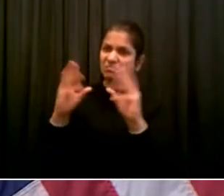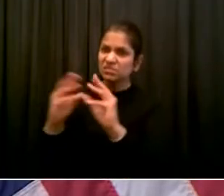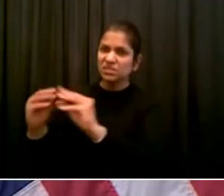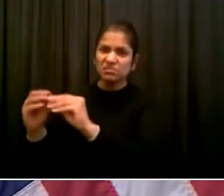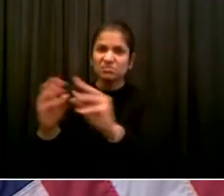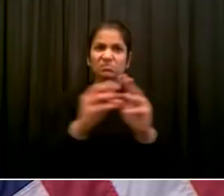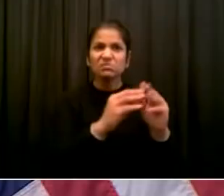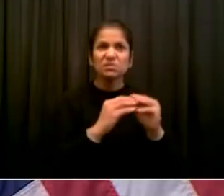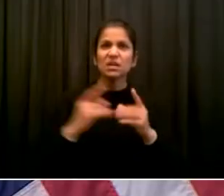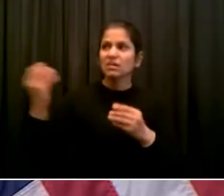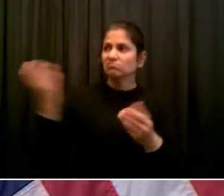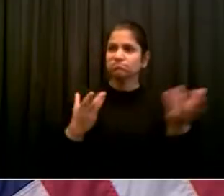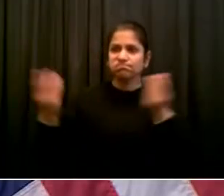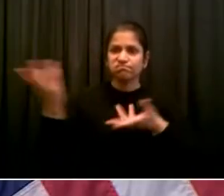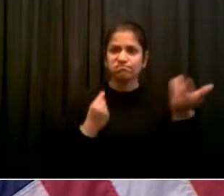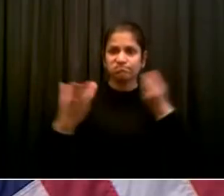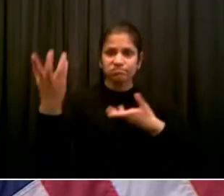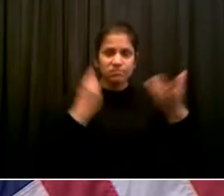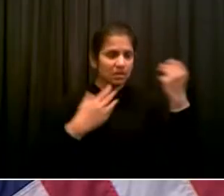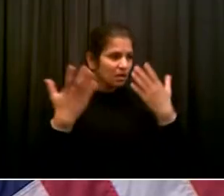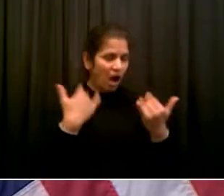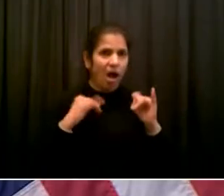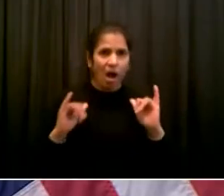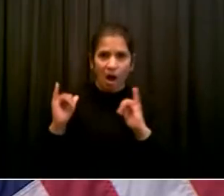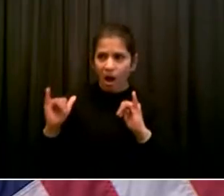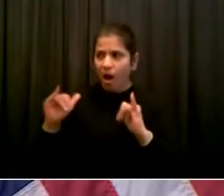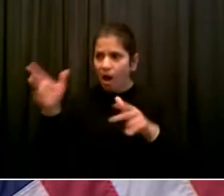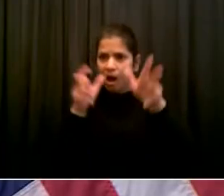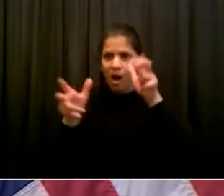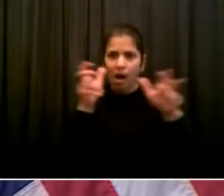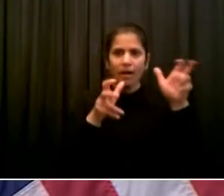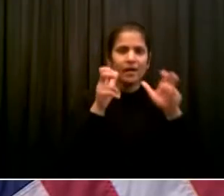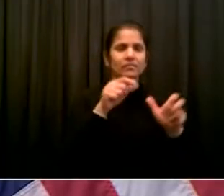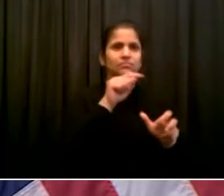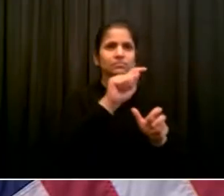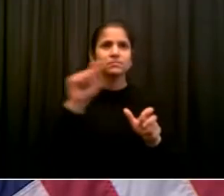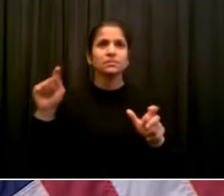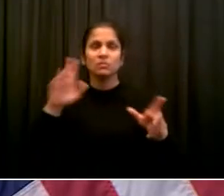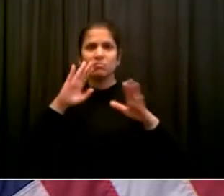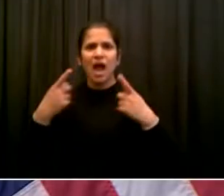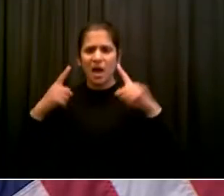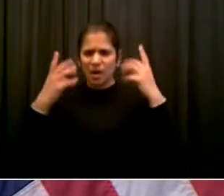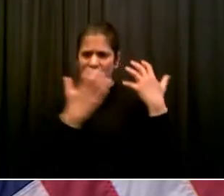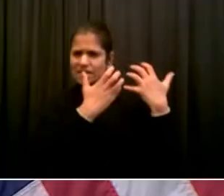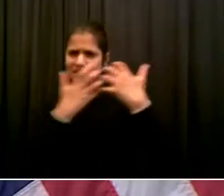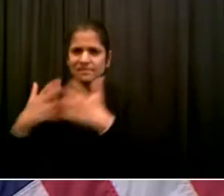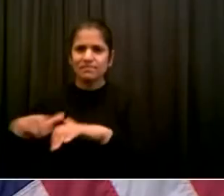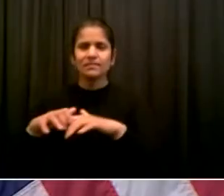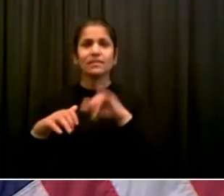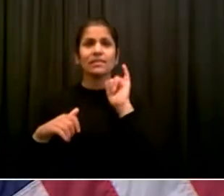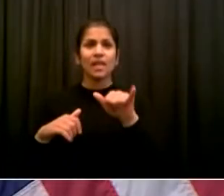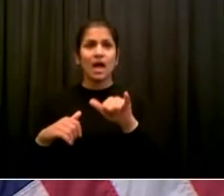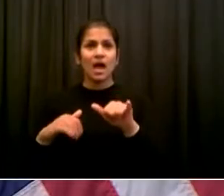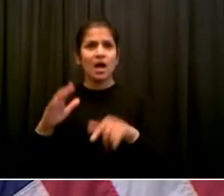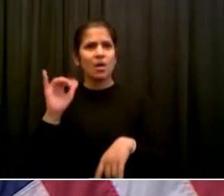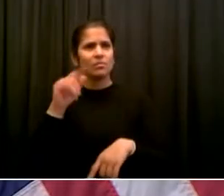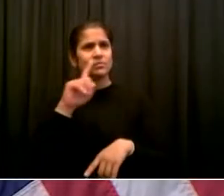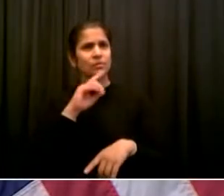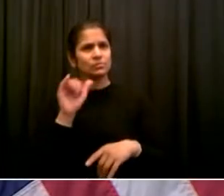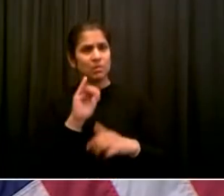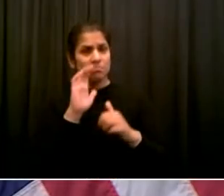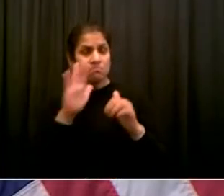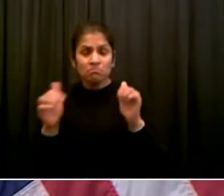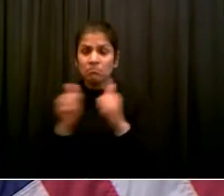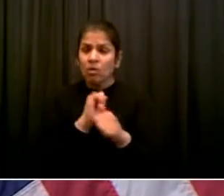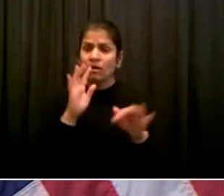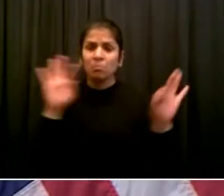Yorkers on where we are, what works, what doesn't work, and most importantly, how do we move forward together